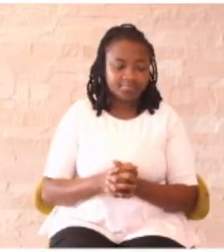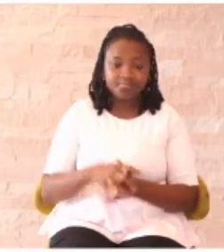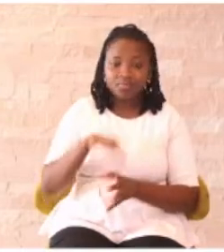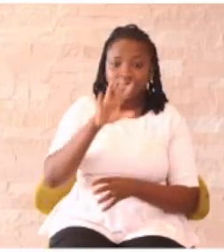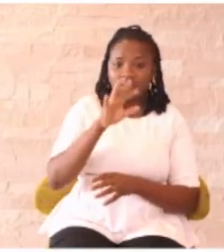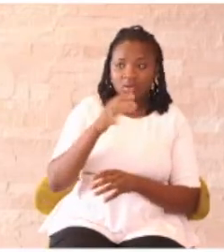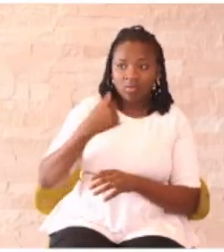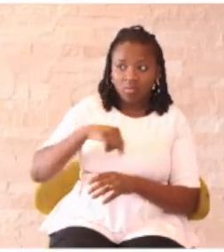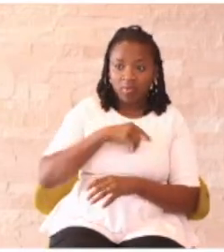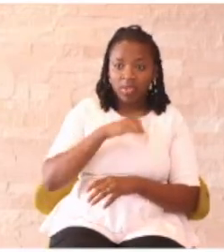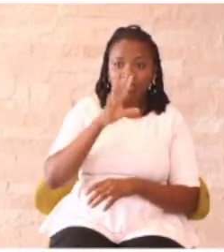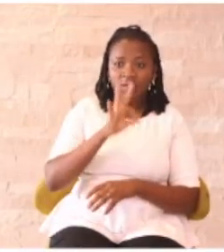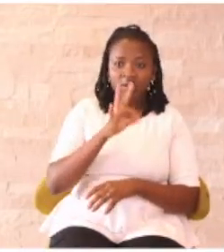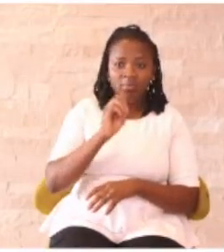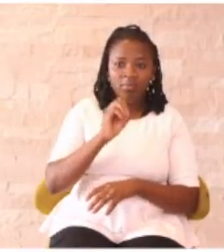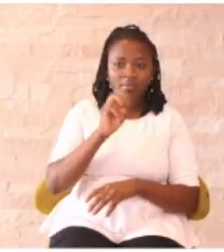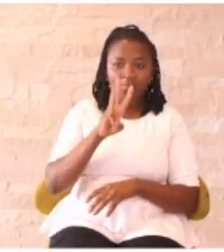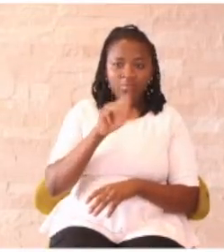where